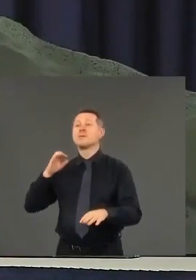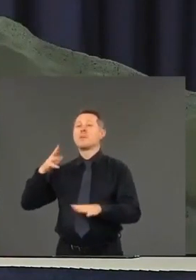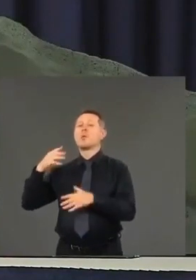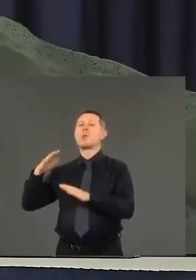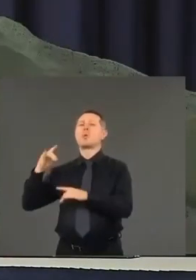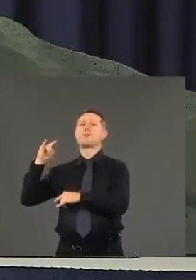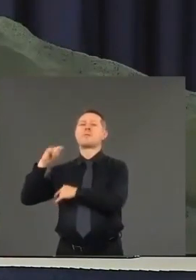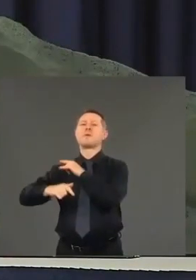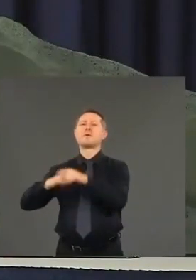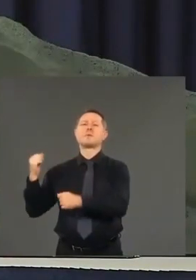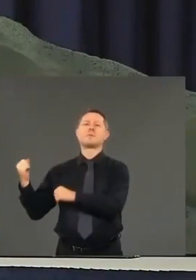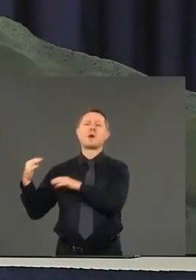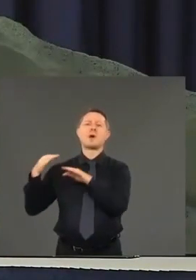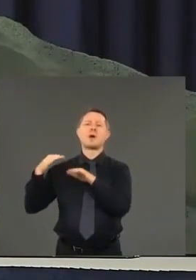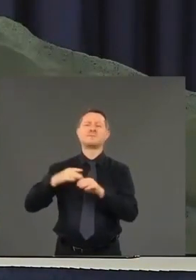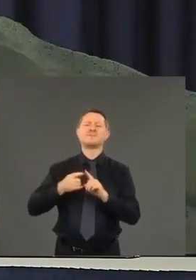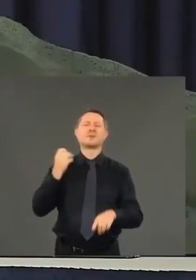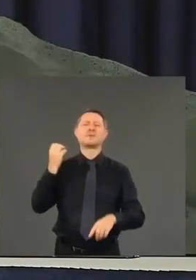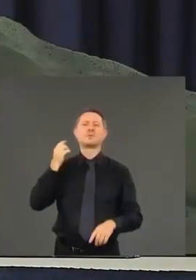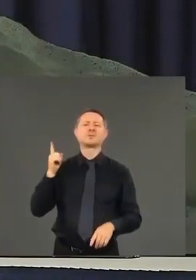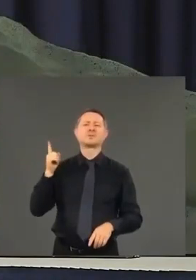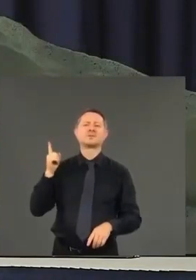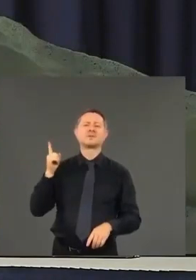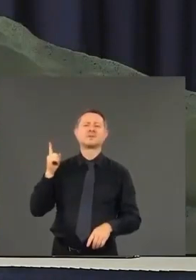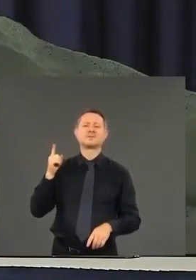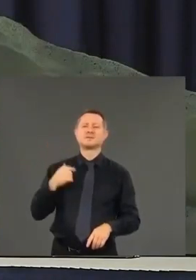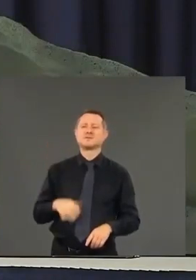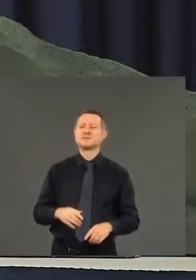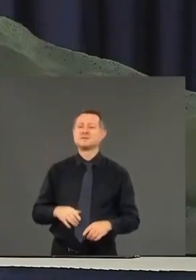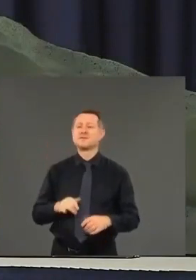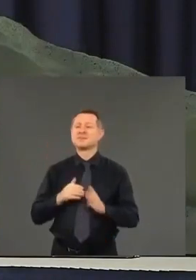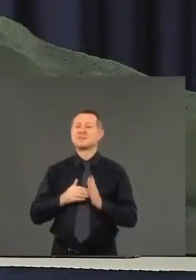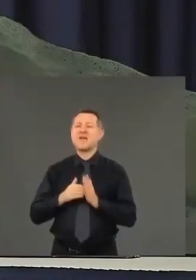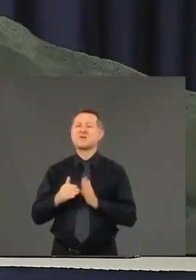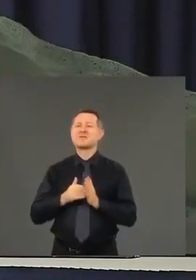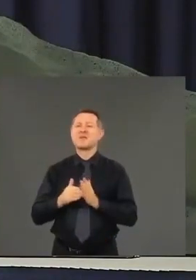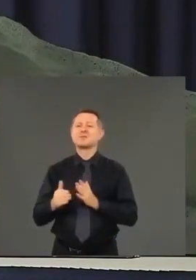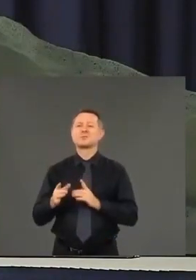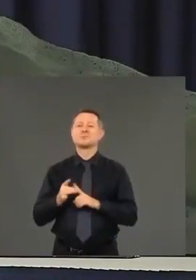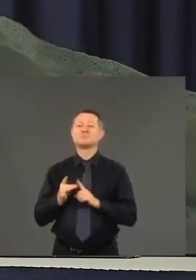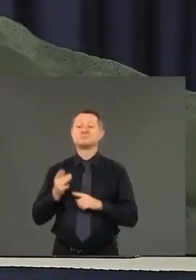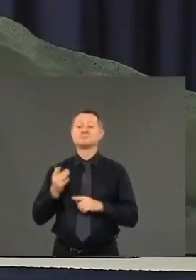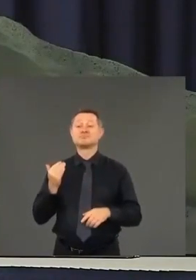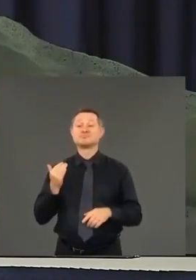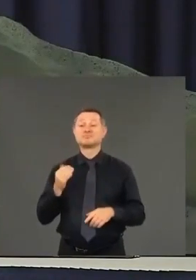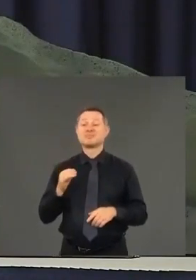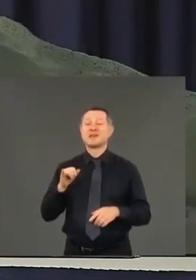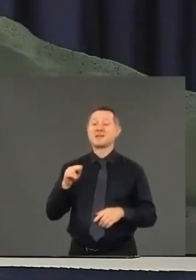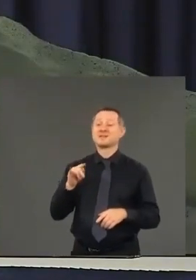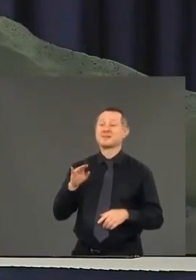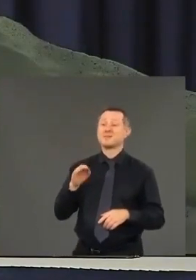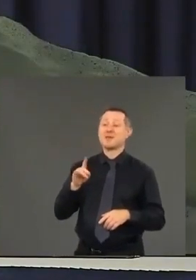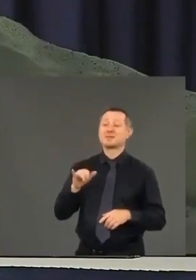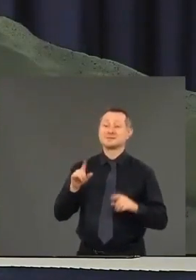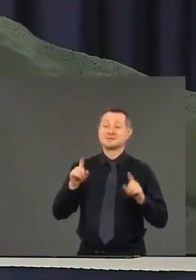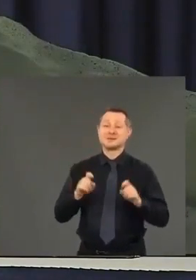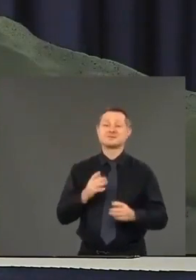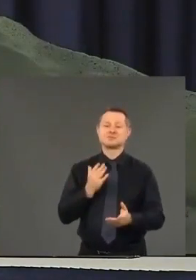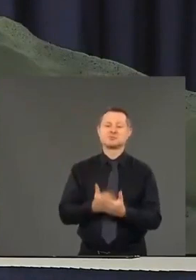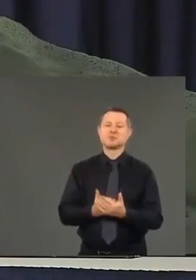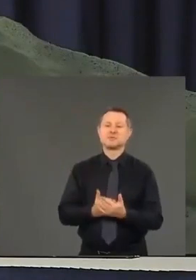And it came from Europe. And we had tens of thousands of cases because the antibody test now shows you had people back